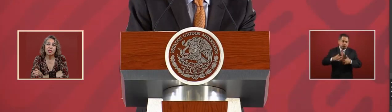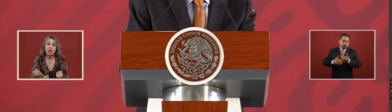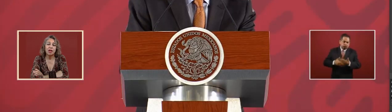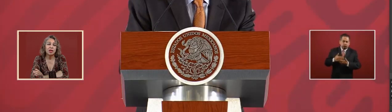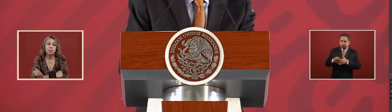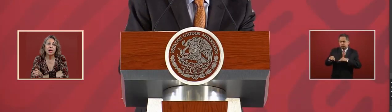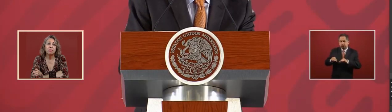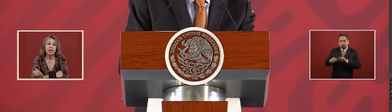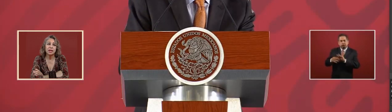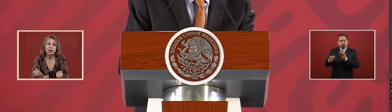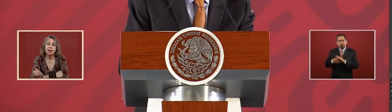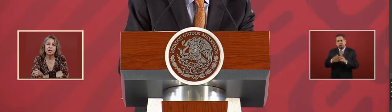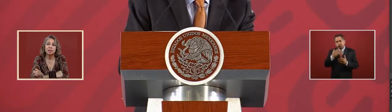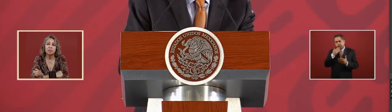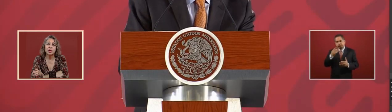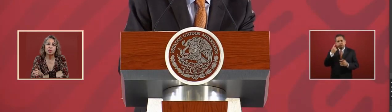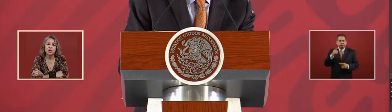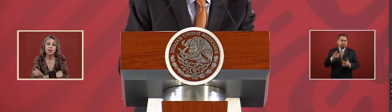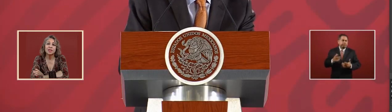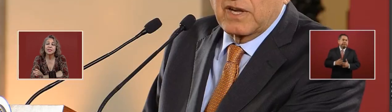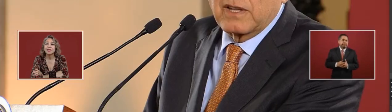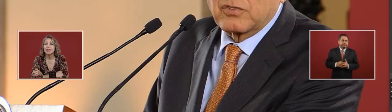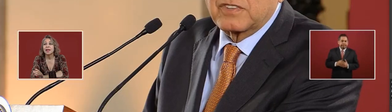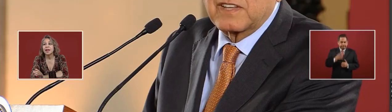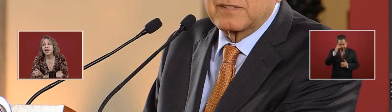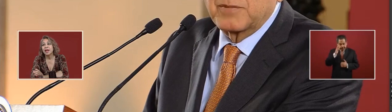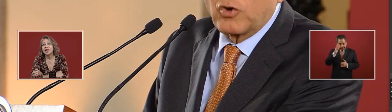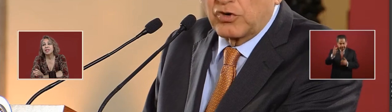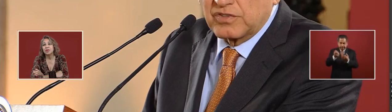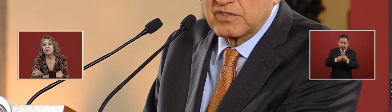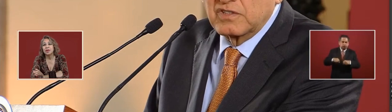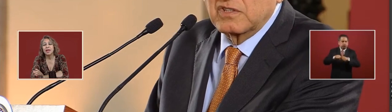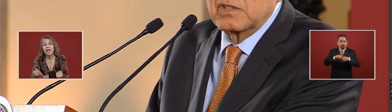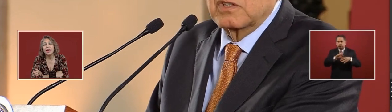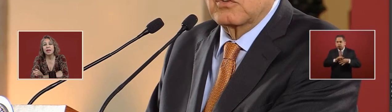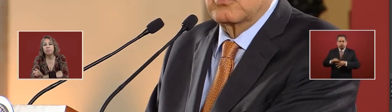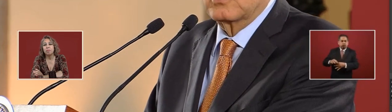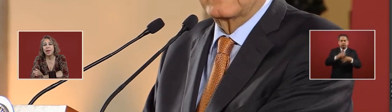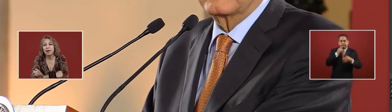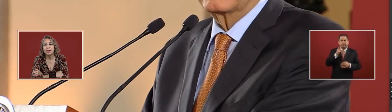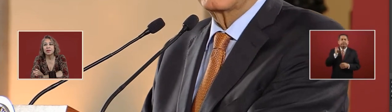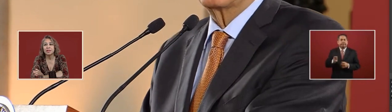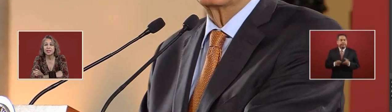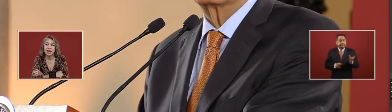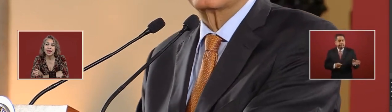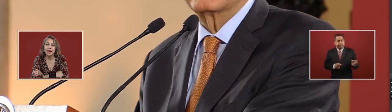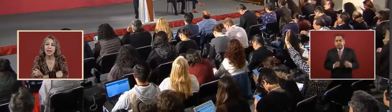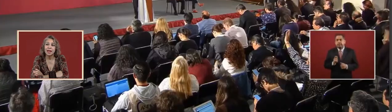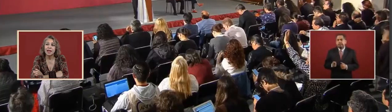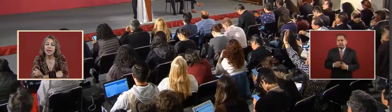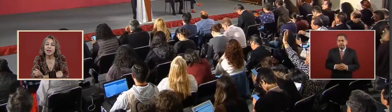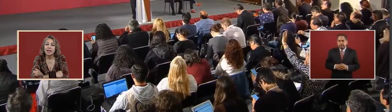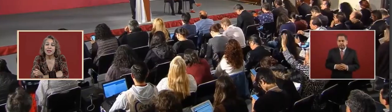for all our public works and to gain a better